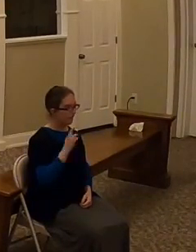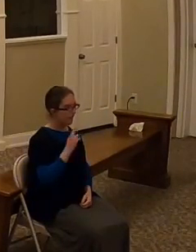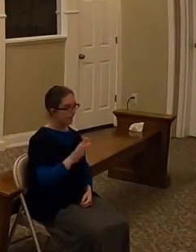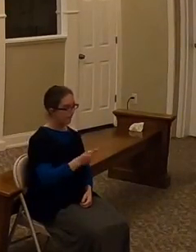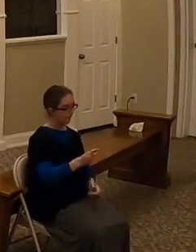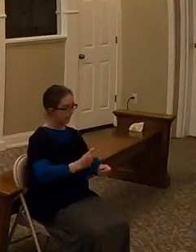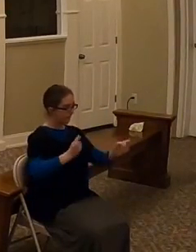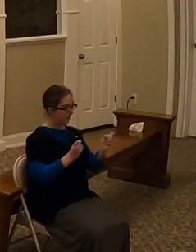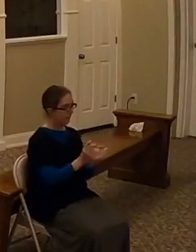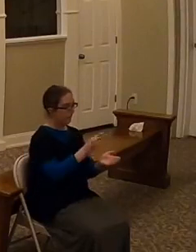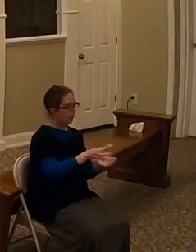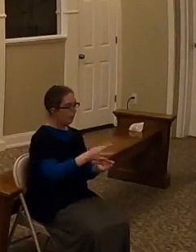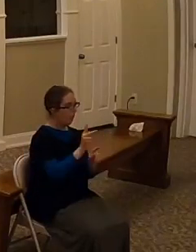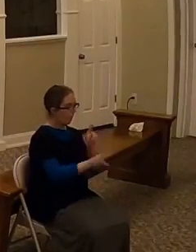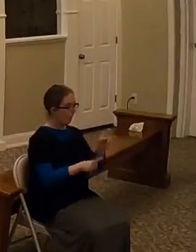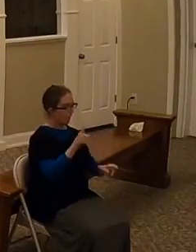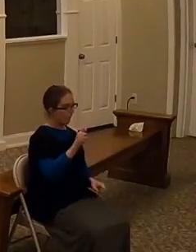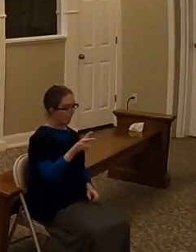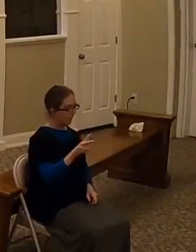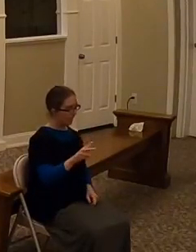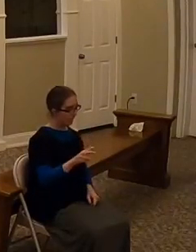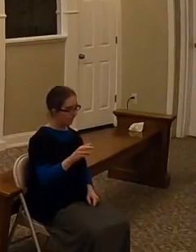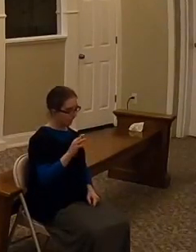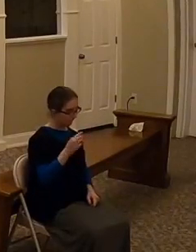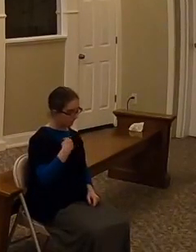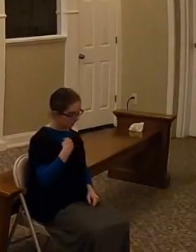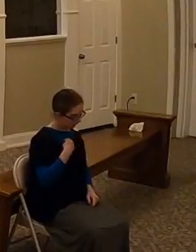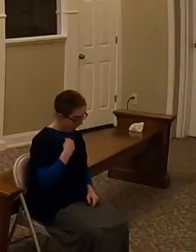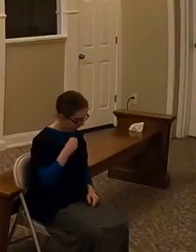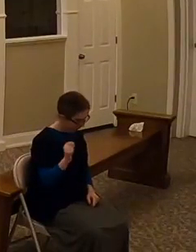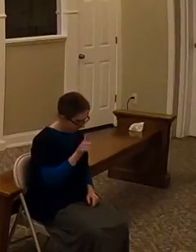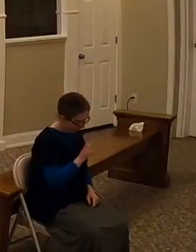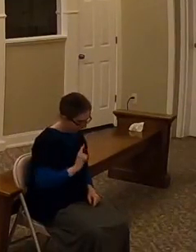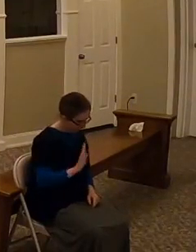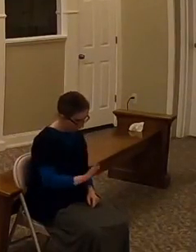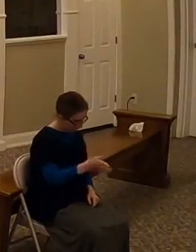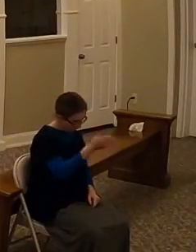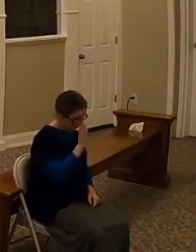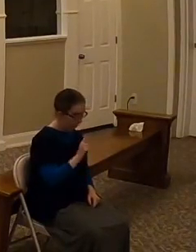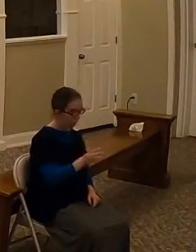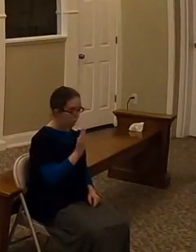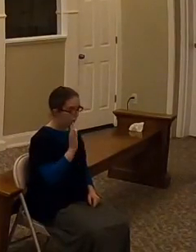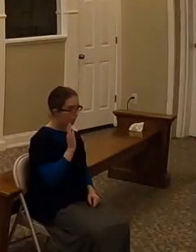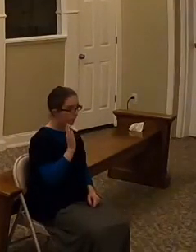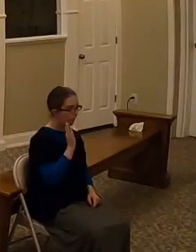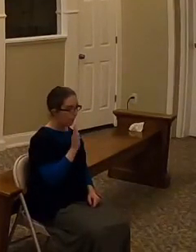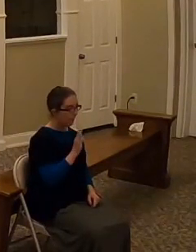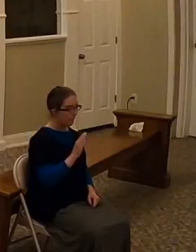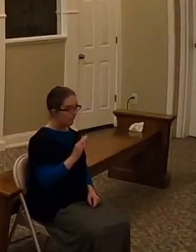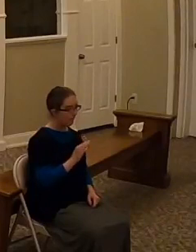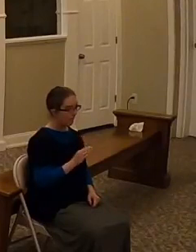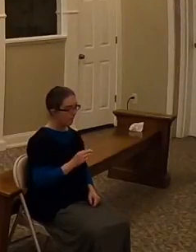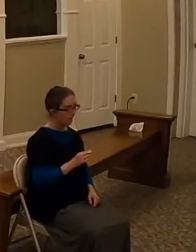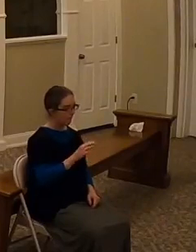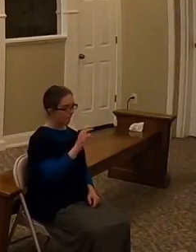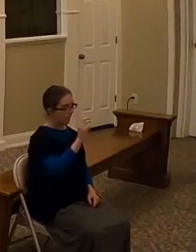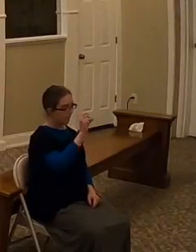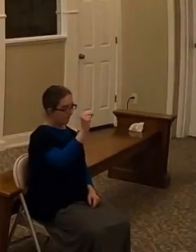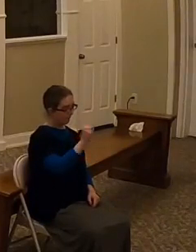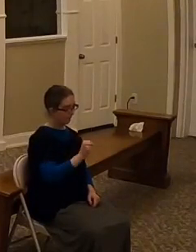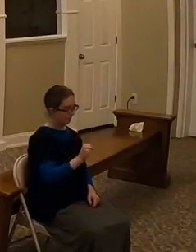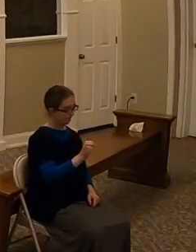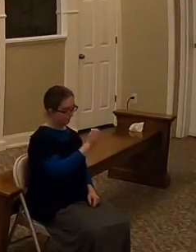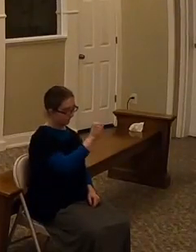to become his holy people. Leviticus 11:44 said, for I am the Lord your God. Ye shall therefore sanctify